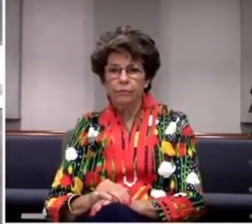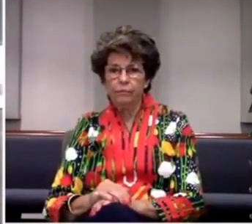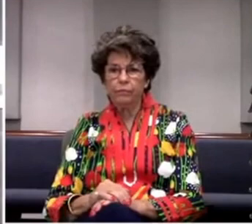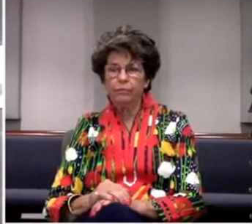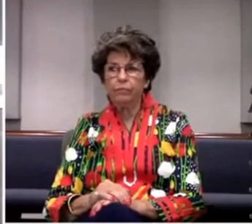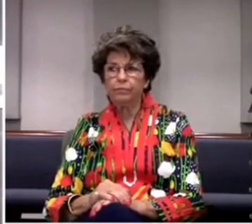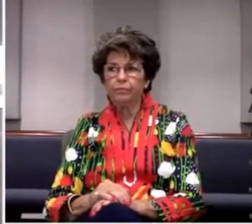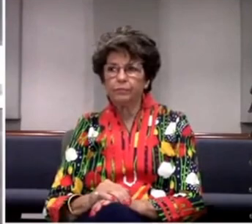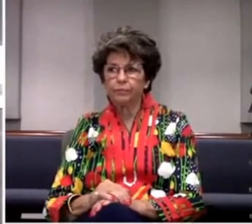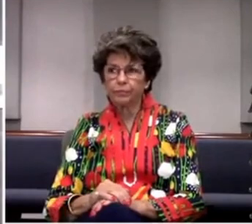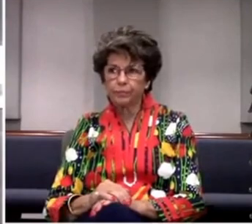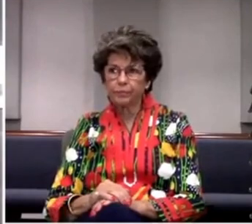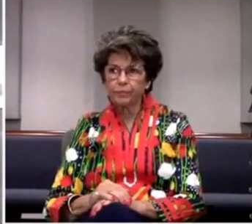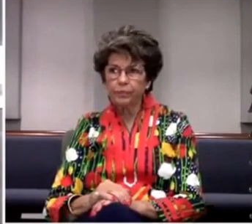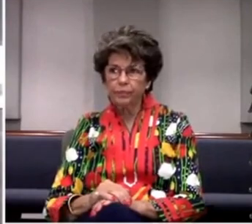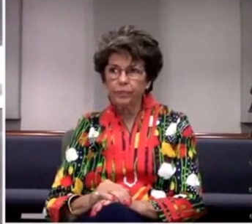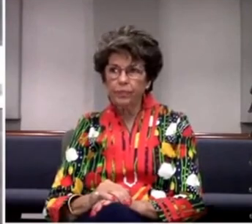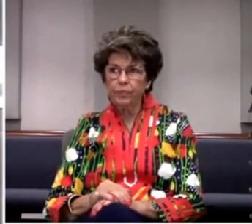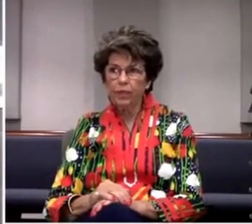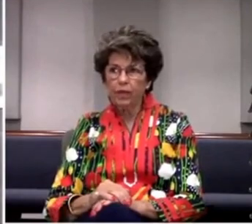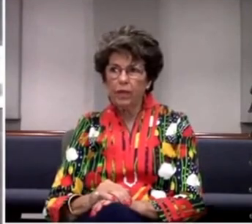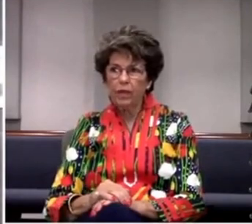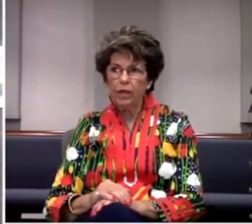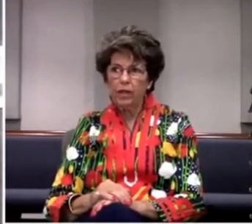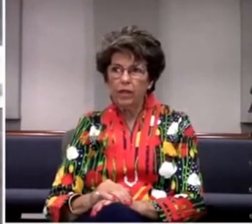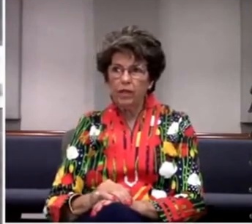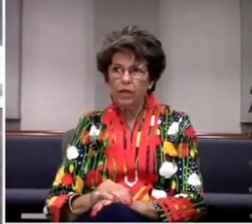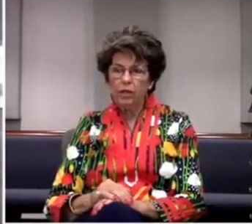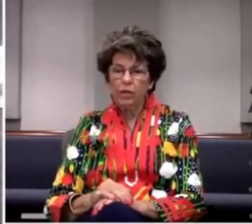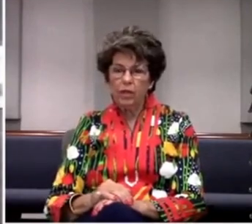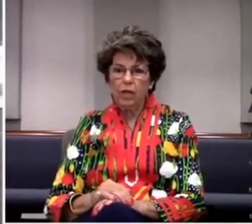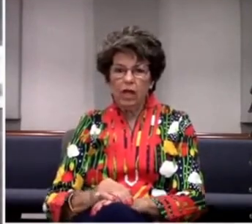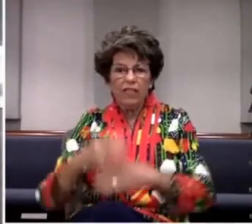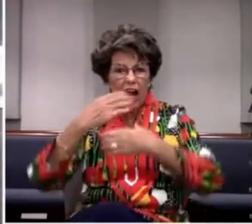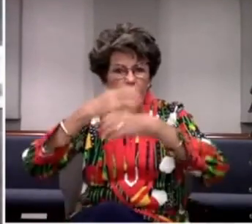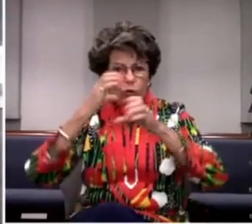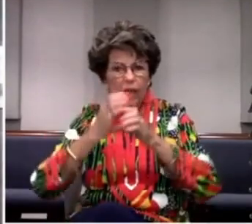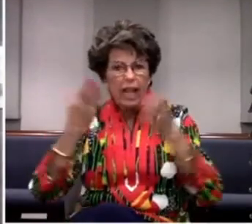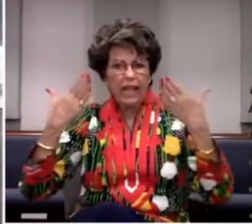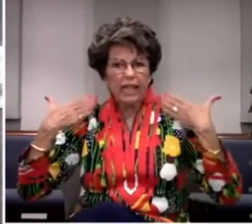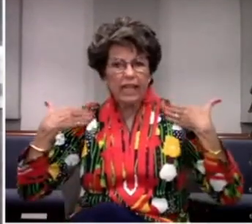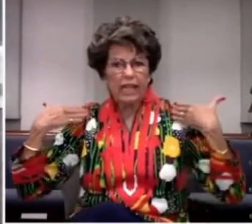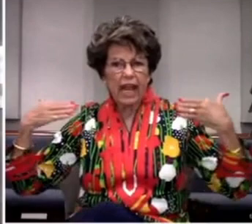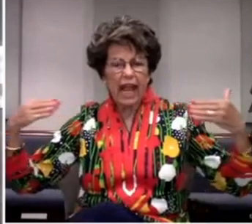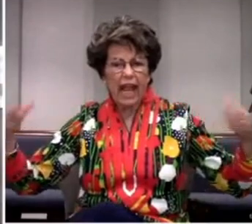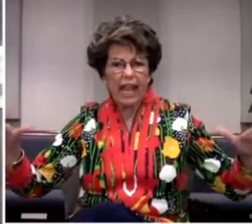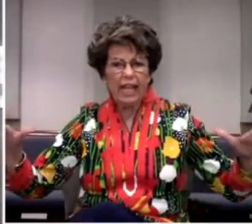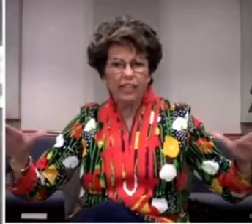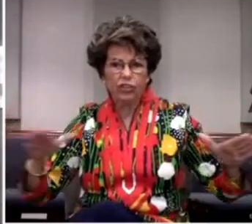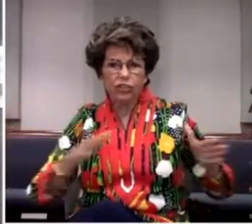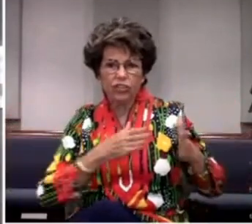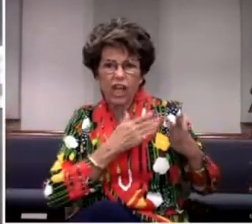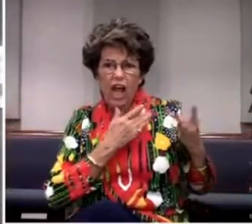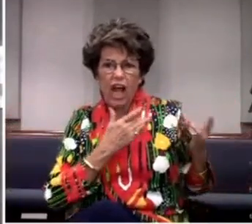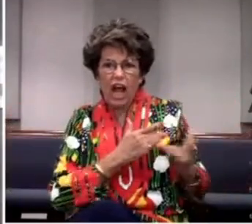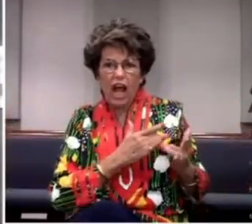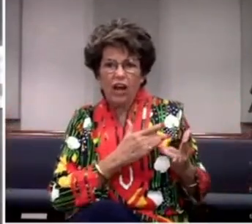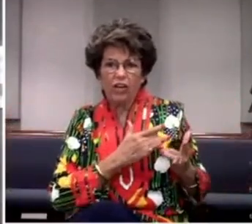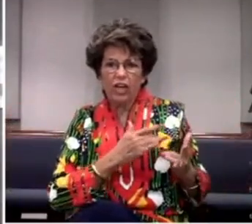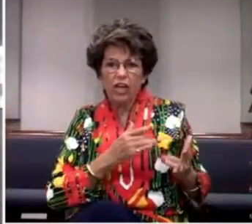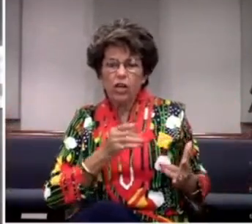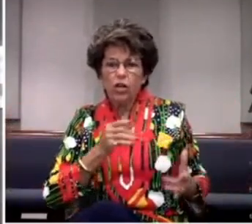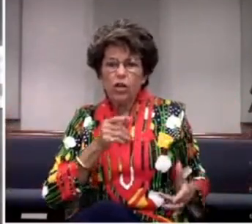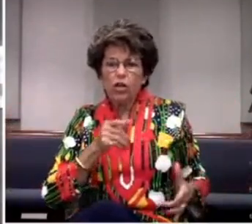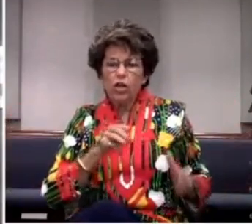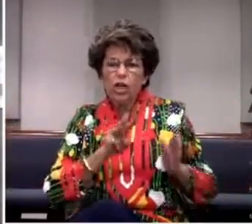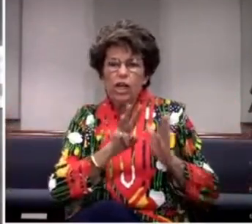iniquity that is in the heart of a created angel whose will has become